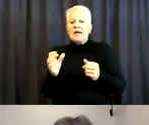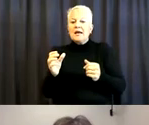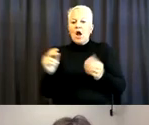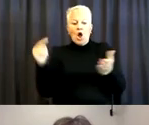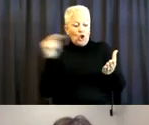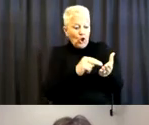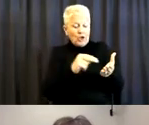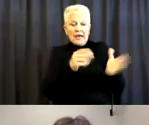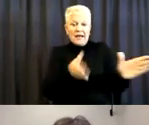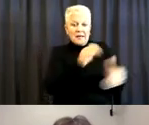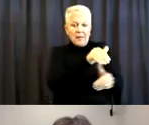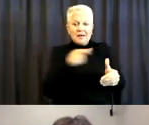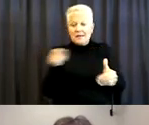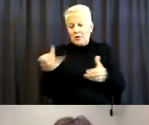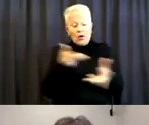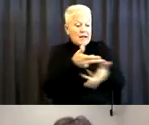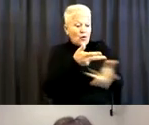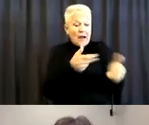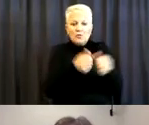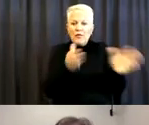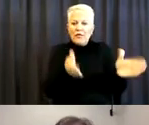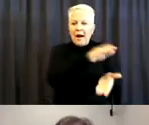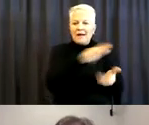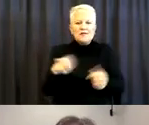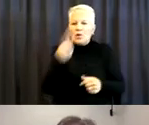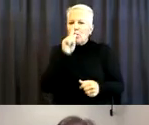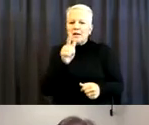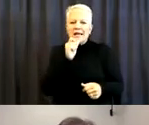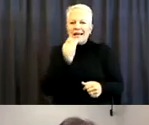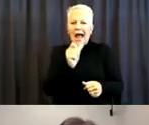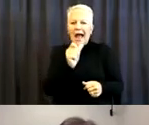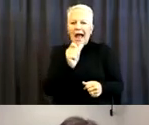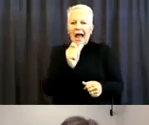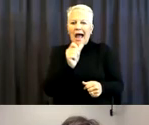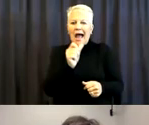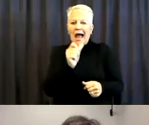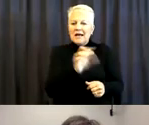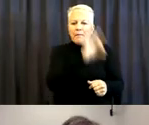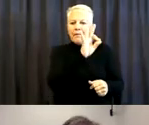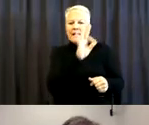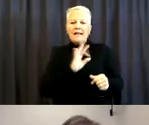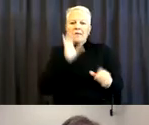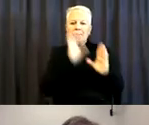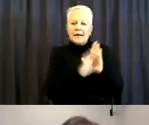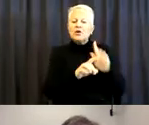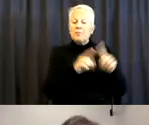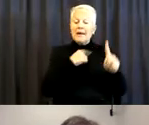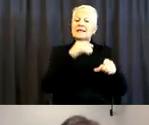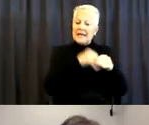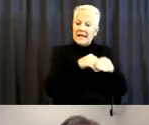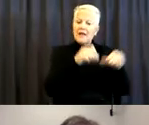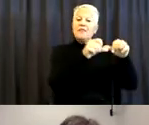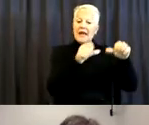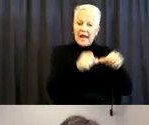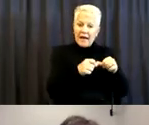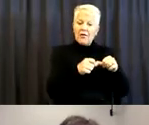looking just at the box and interacting with the box and not really picking up that picture, but it is in the area,